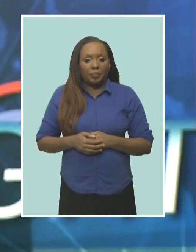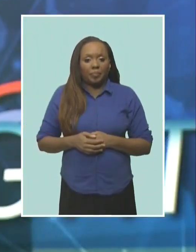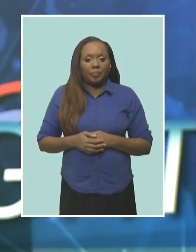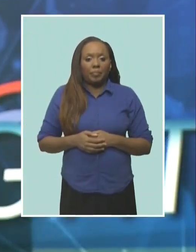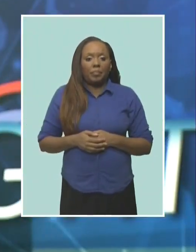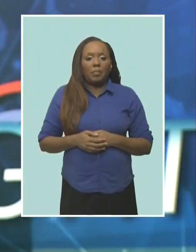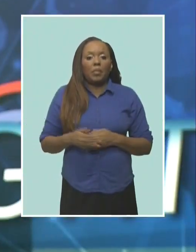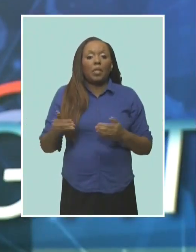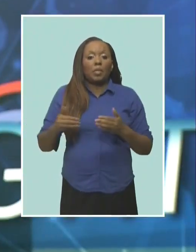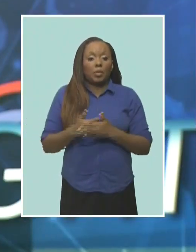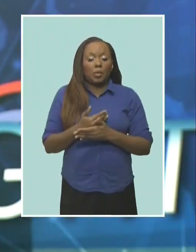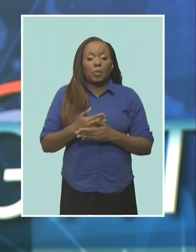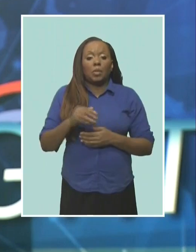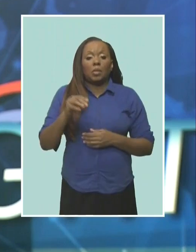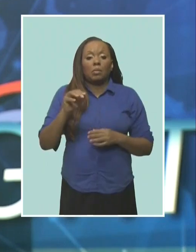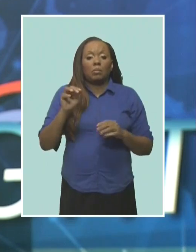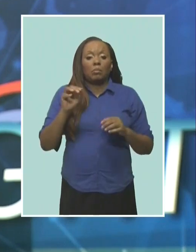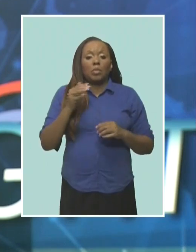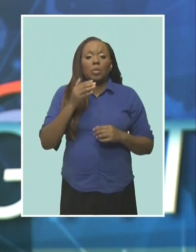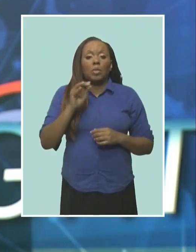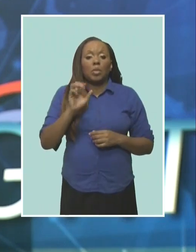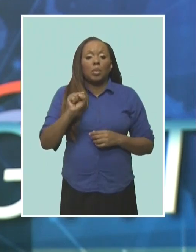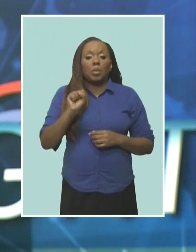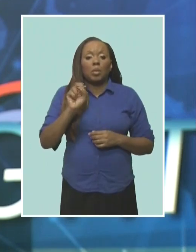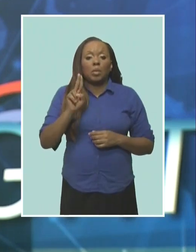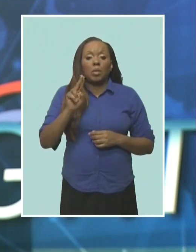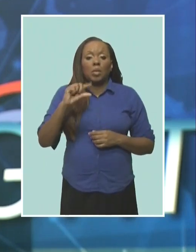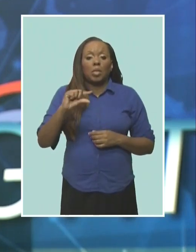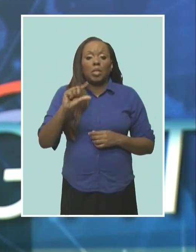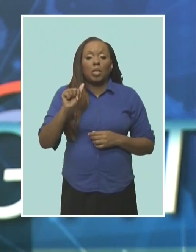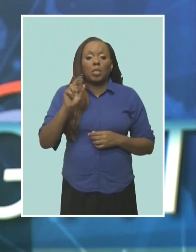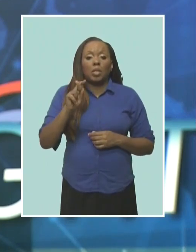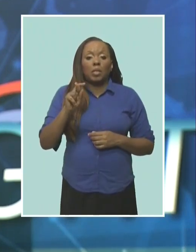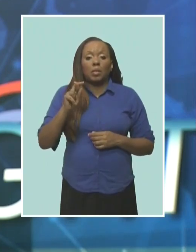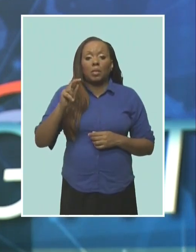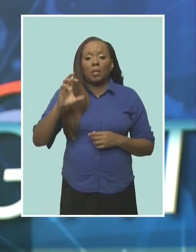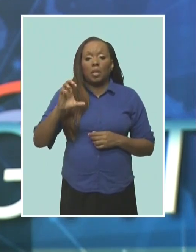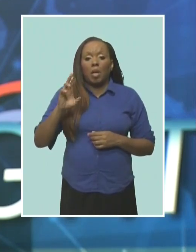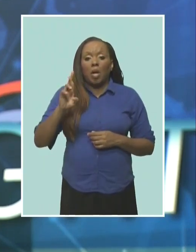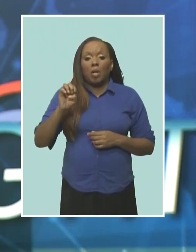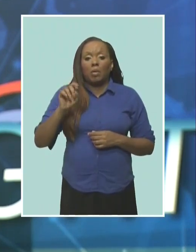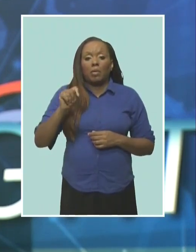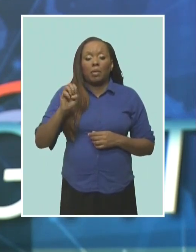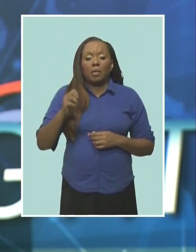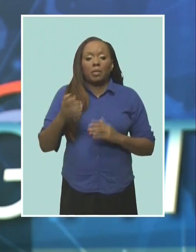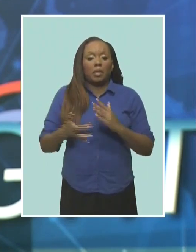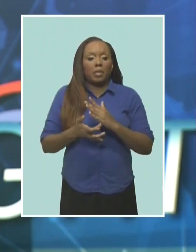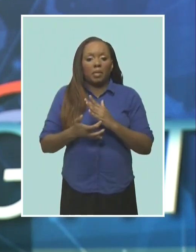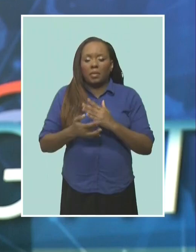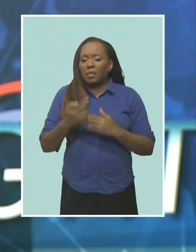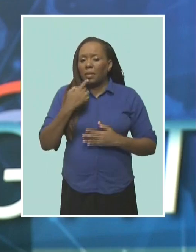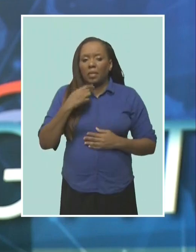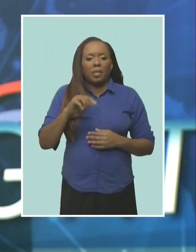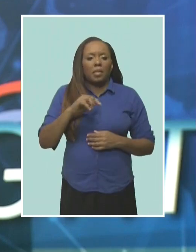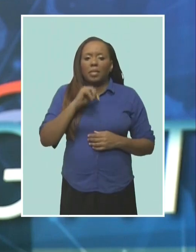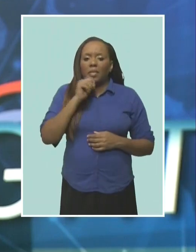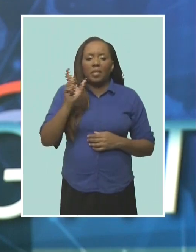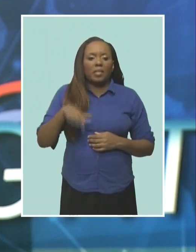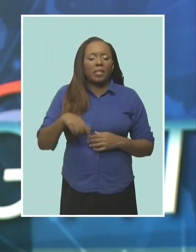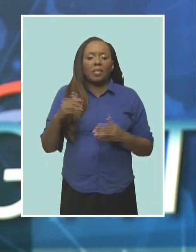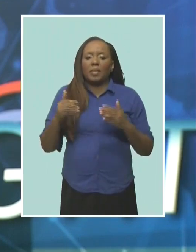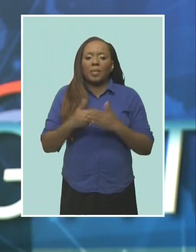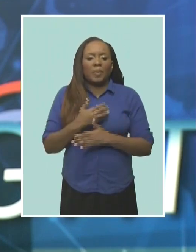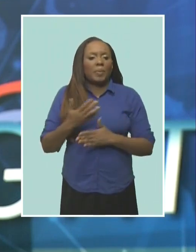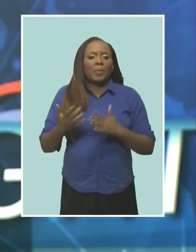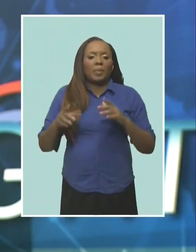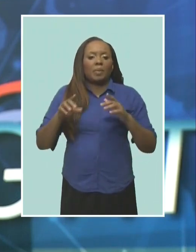Referring to the new sugarcrete technology, Lieutenant Colonel Brown says there is no need to introduce a new experimental technology when